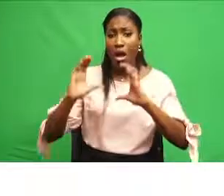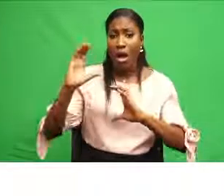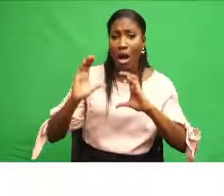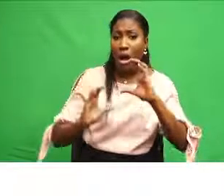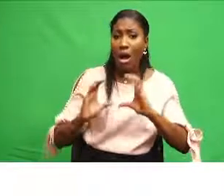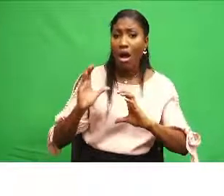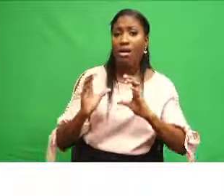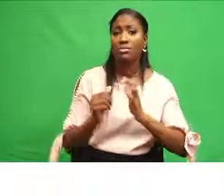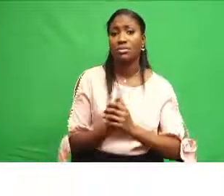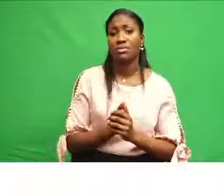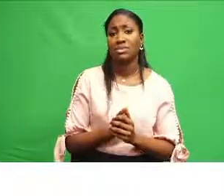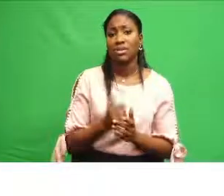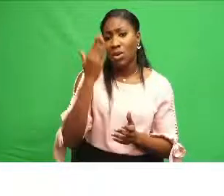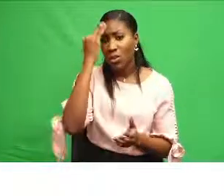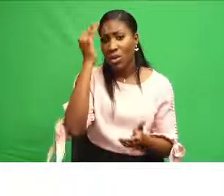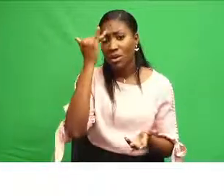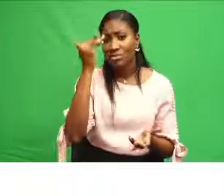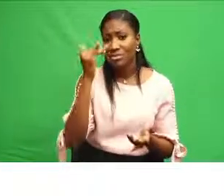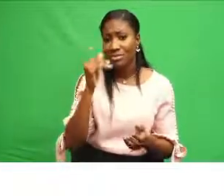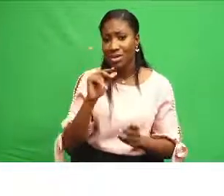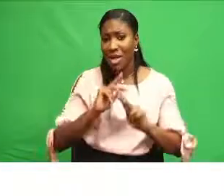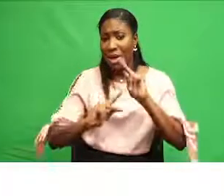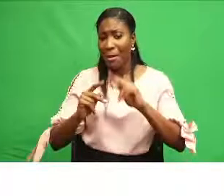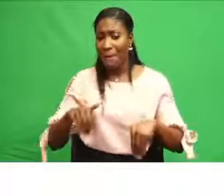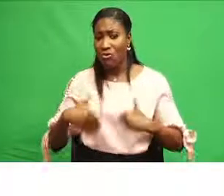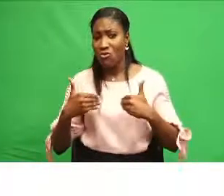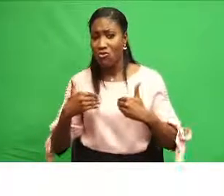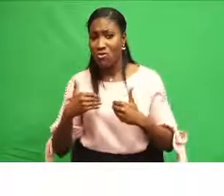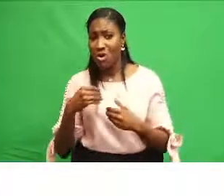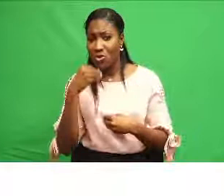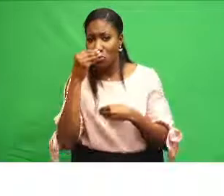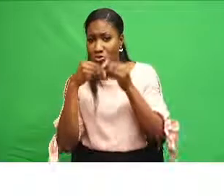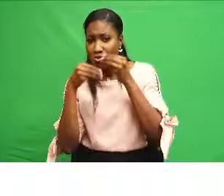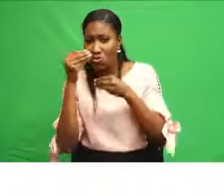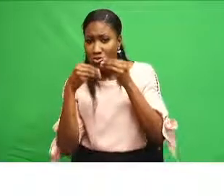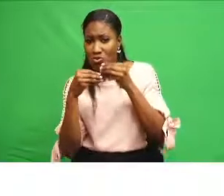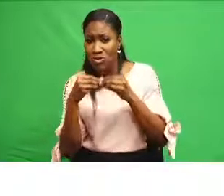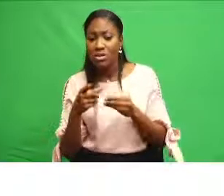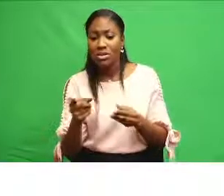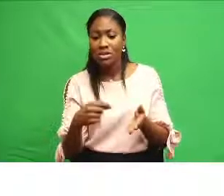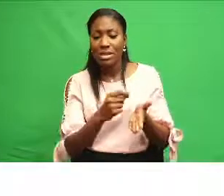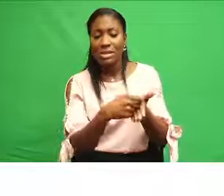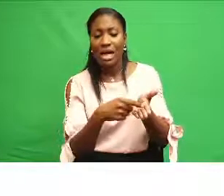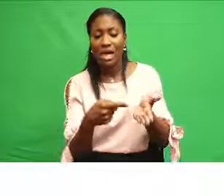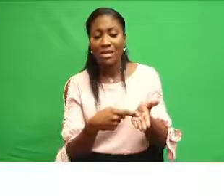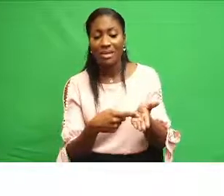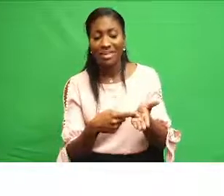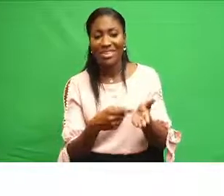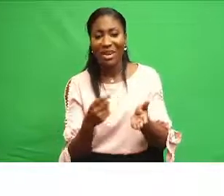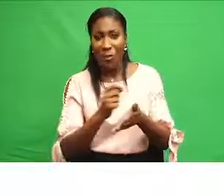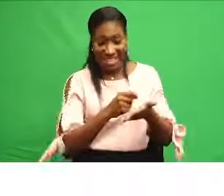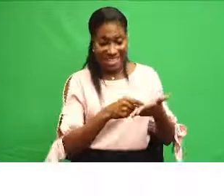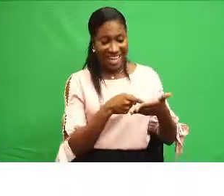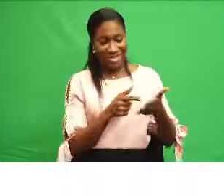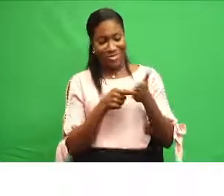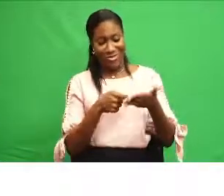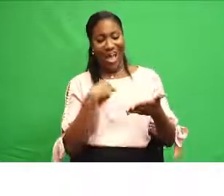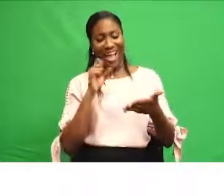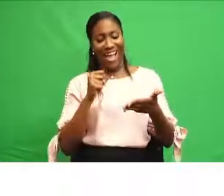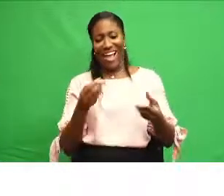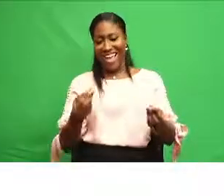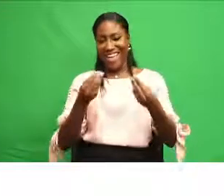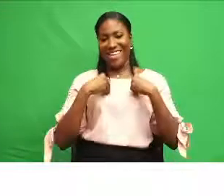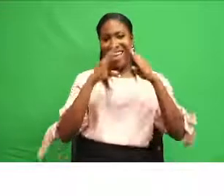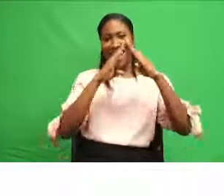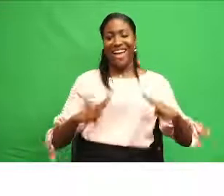Lakshmi's father, and those things are very, very sad indeed. Their utilities are unpaid. We saw a case in the division where